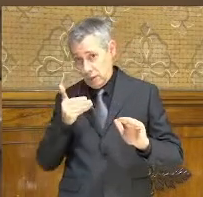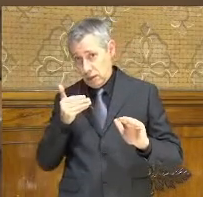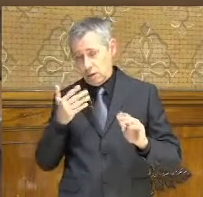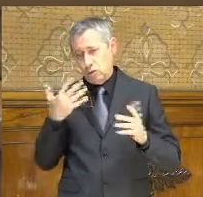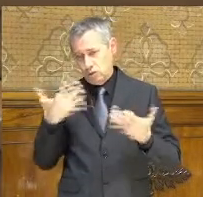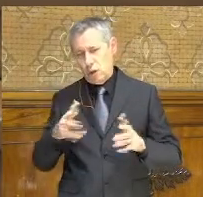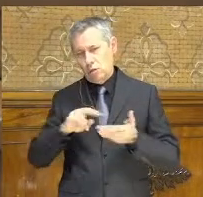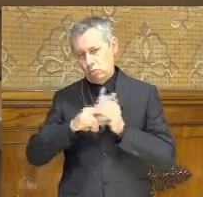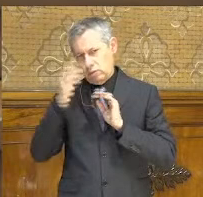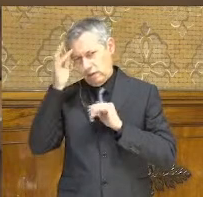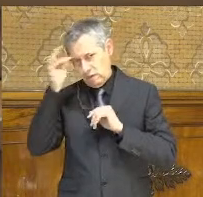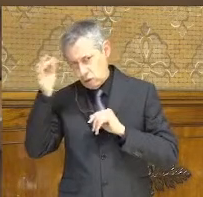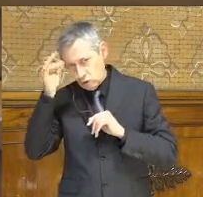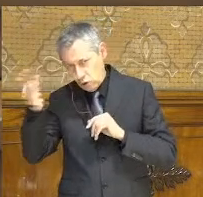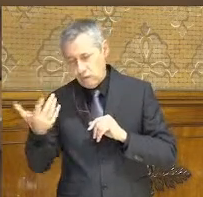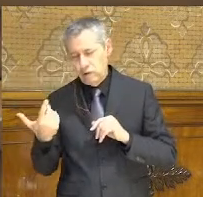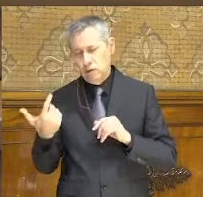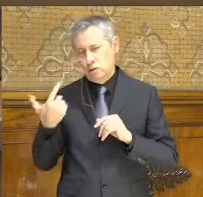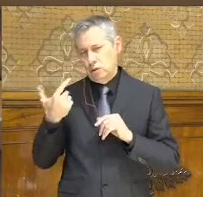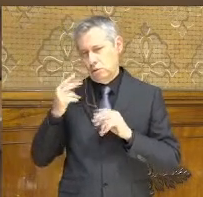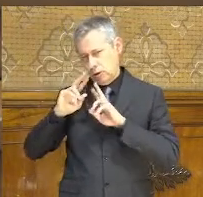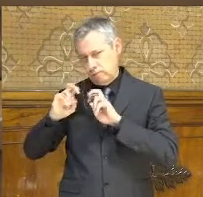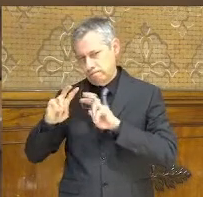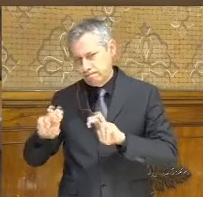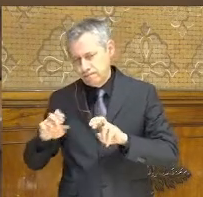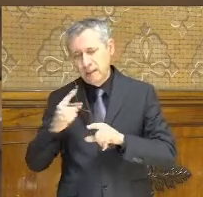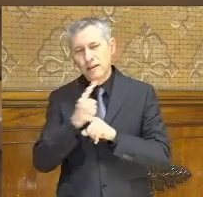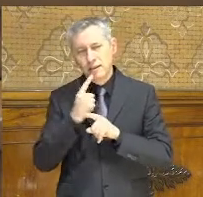how to avoid the